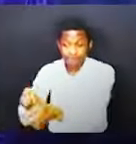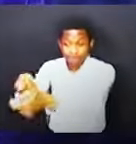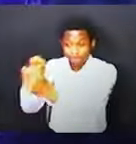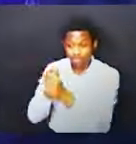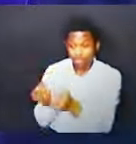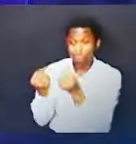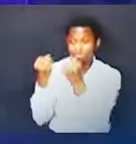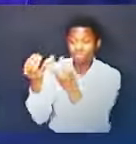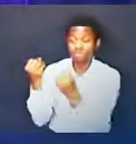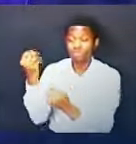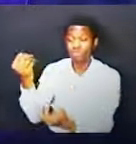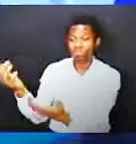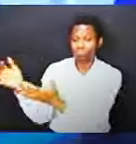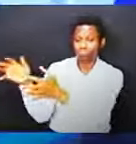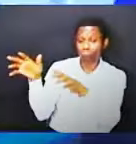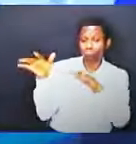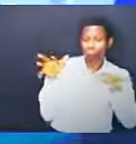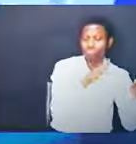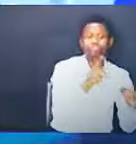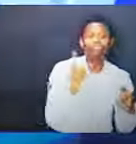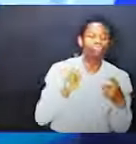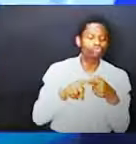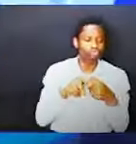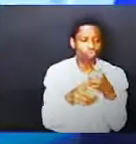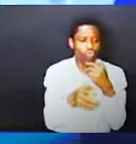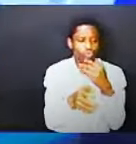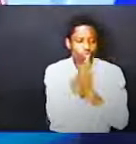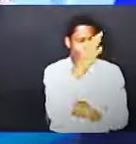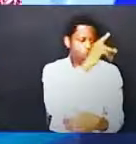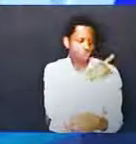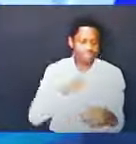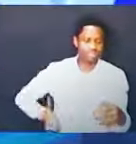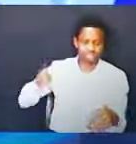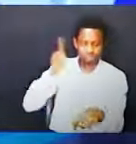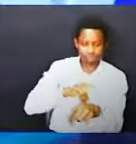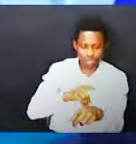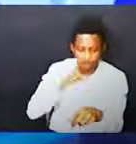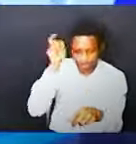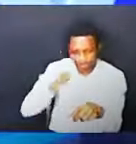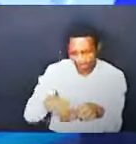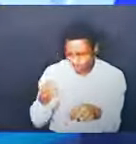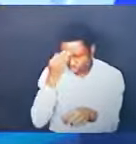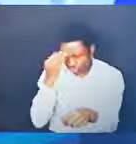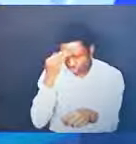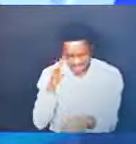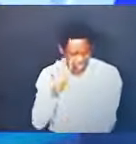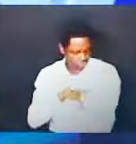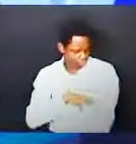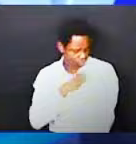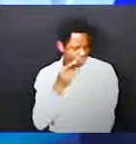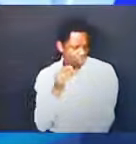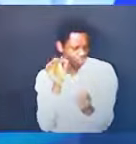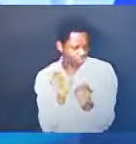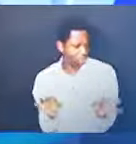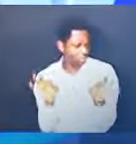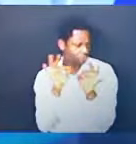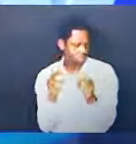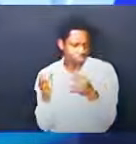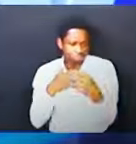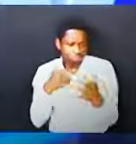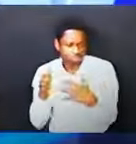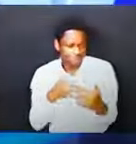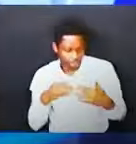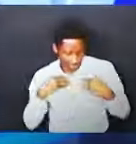a man never dies. It's so precious. It doesn't matter the body that the soul is in.